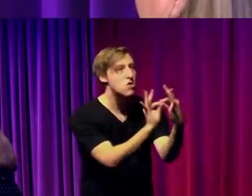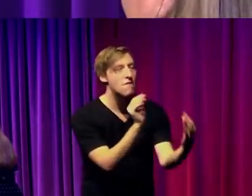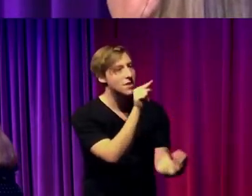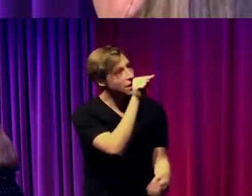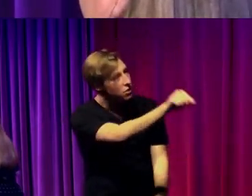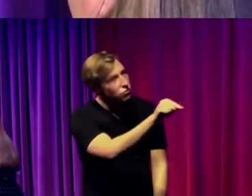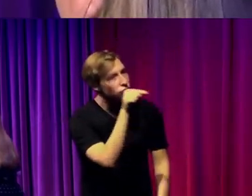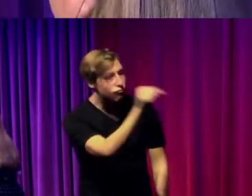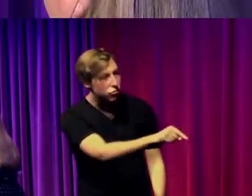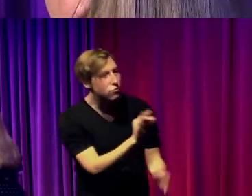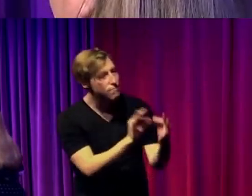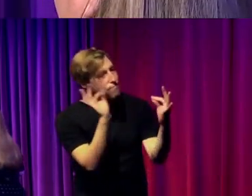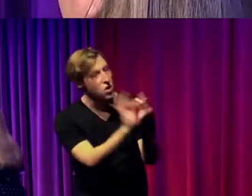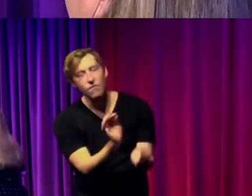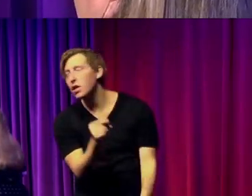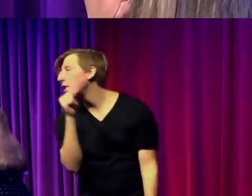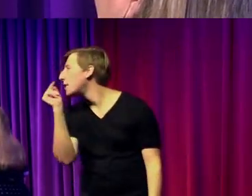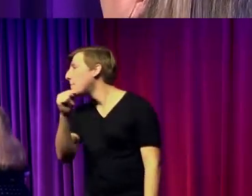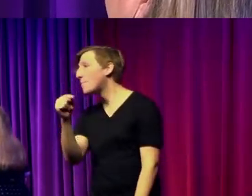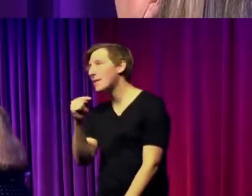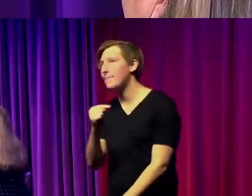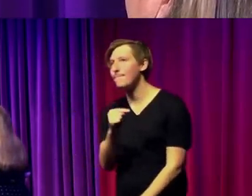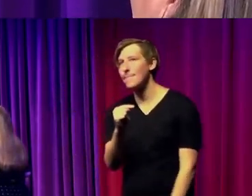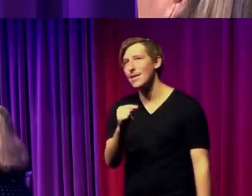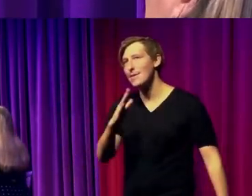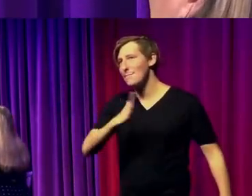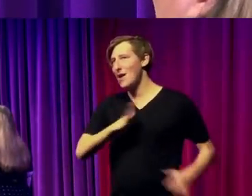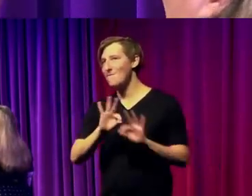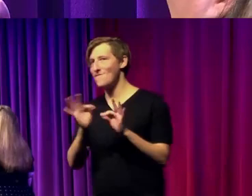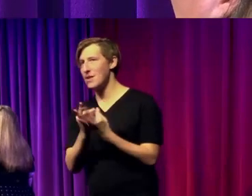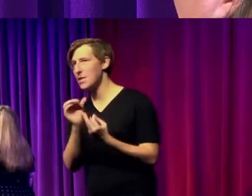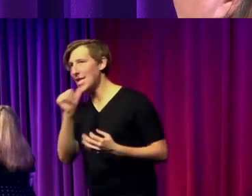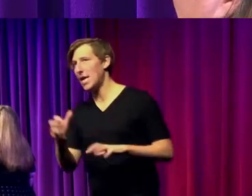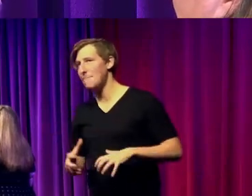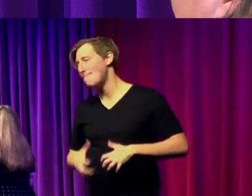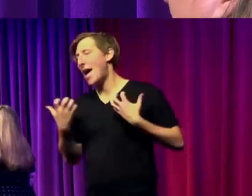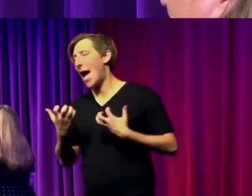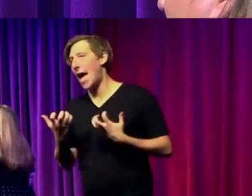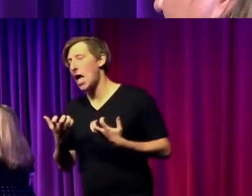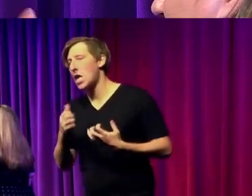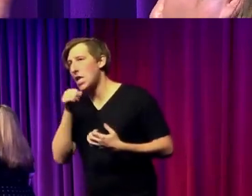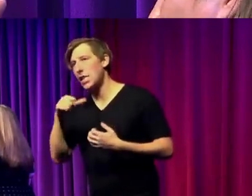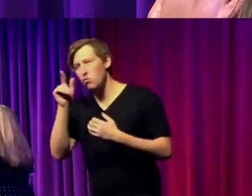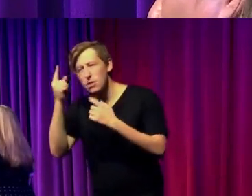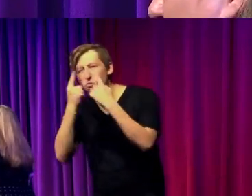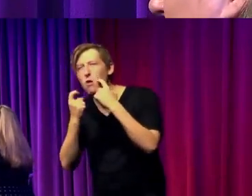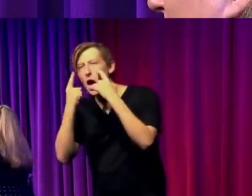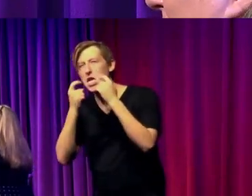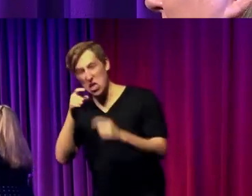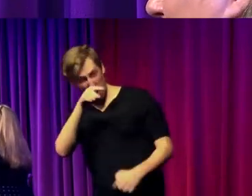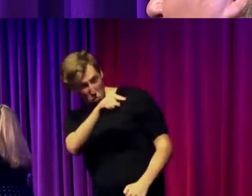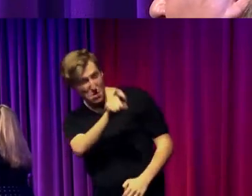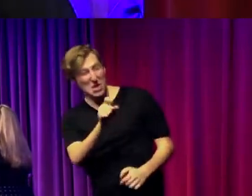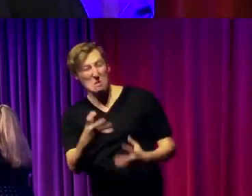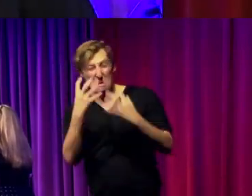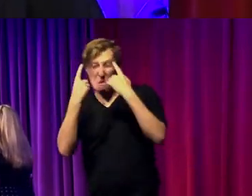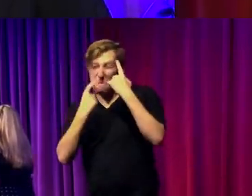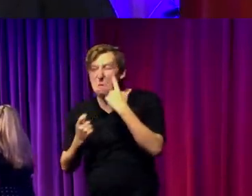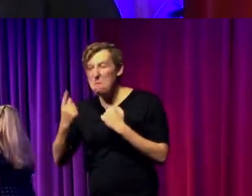it. This is it right here. Okay. And they're gonna be mad. They're not gonna be crying. Okay. You need to be loud. You need to be wailing. I'm gonna